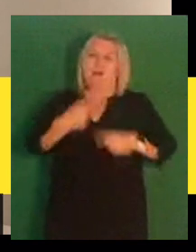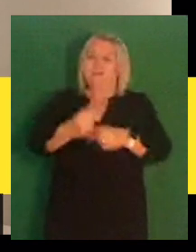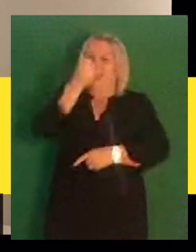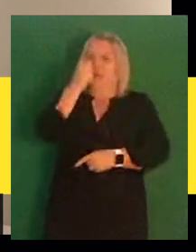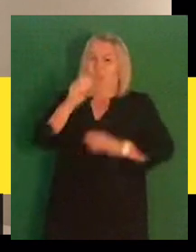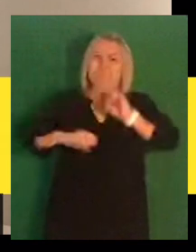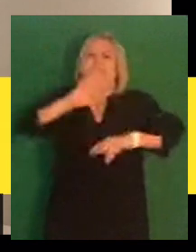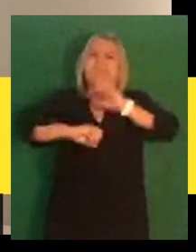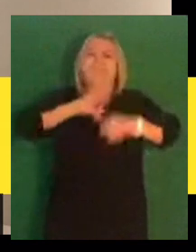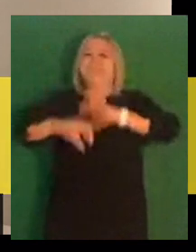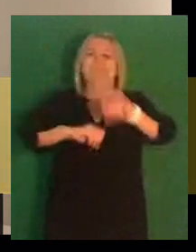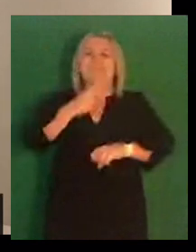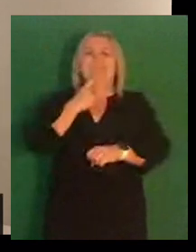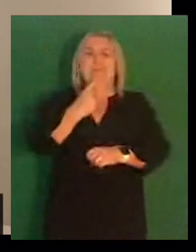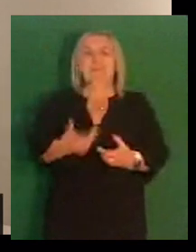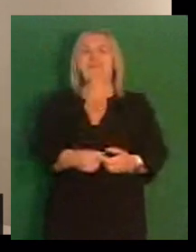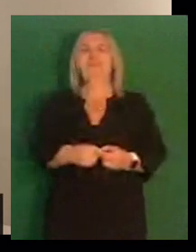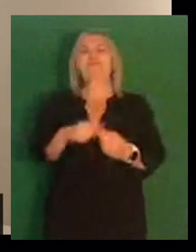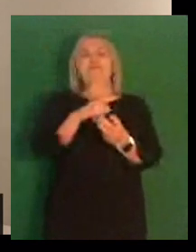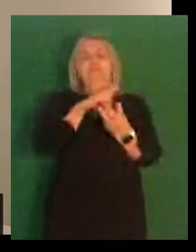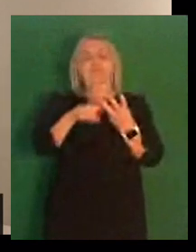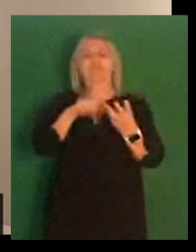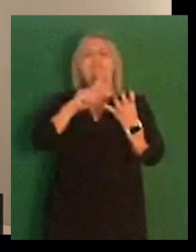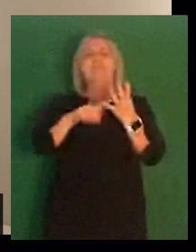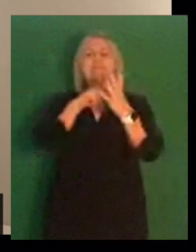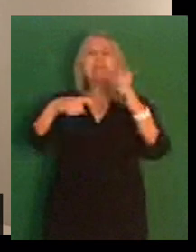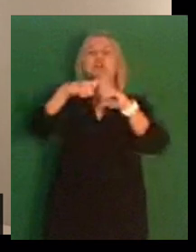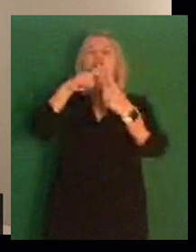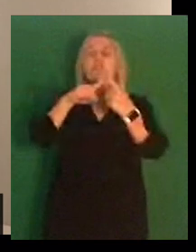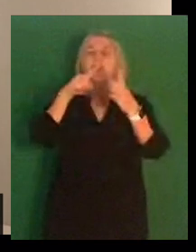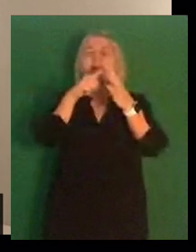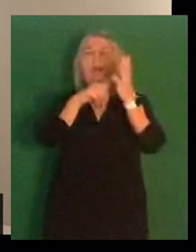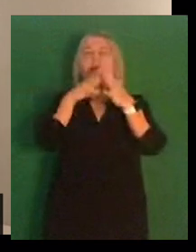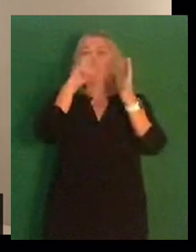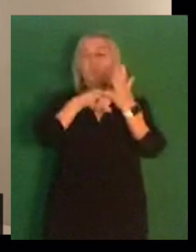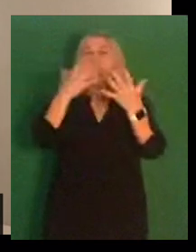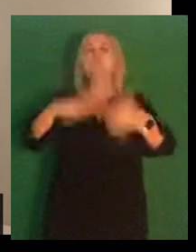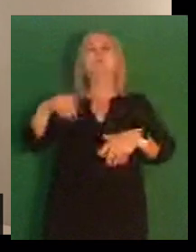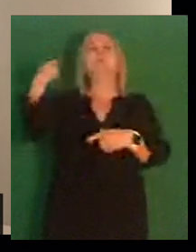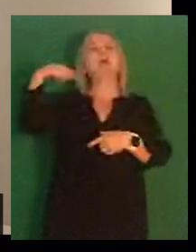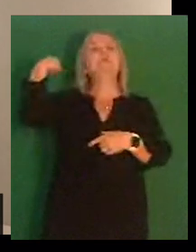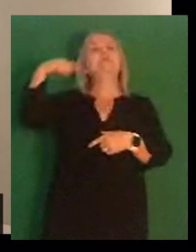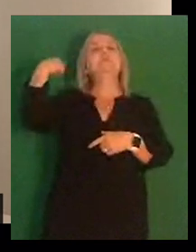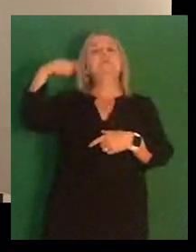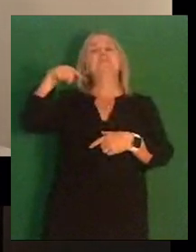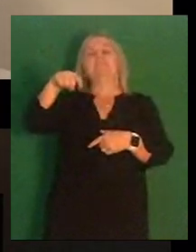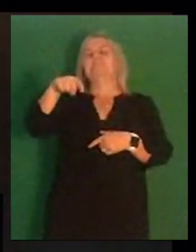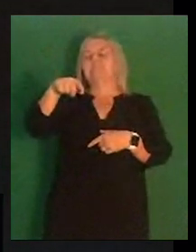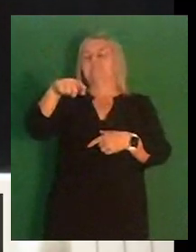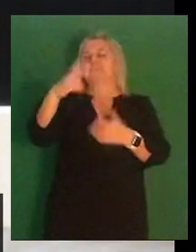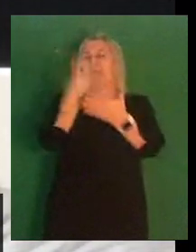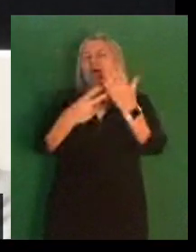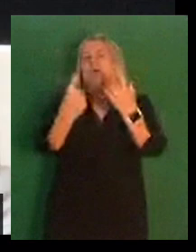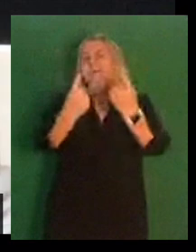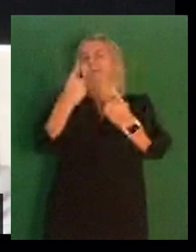our participants. And also Jake Elwes today. He's in London. He's an artist who